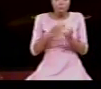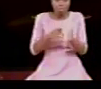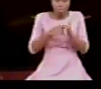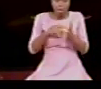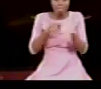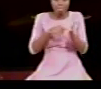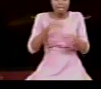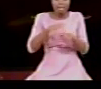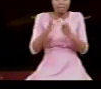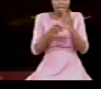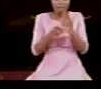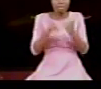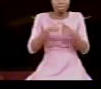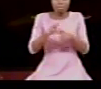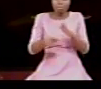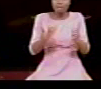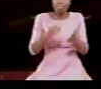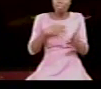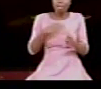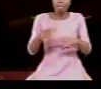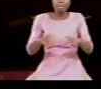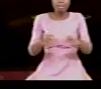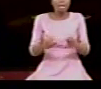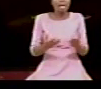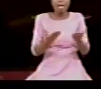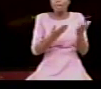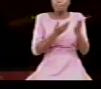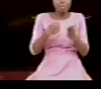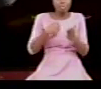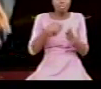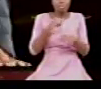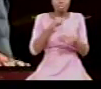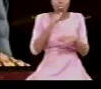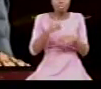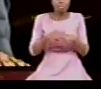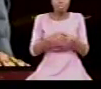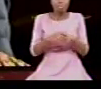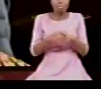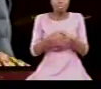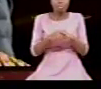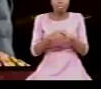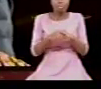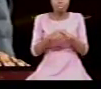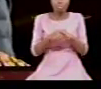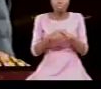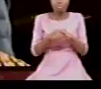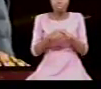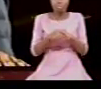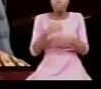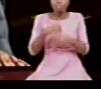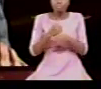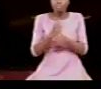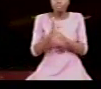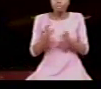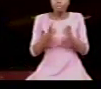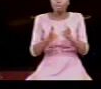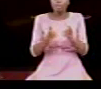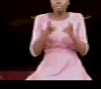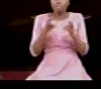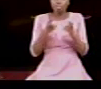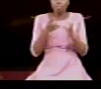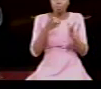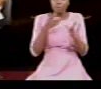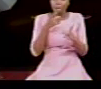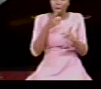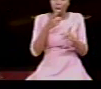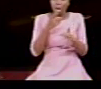to tread my courts, bring me no more vain oblation. Stop all that and make your ways right. Some